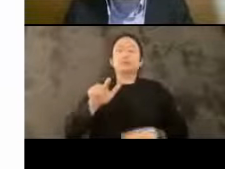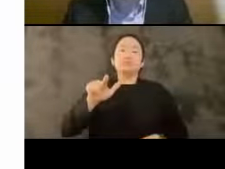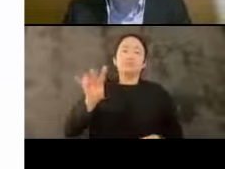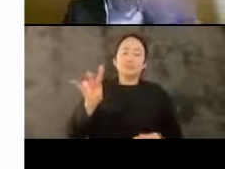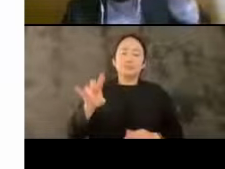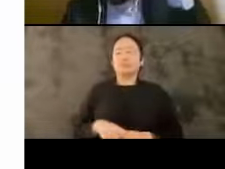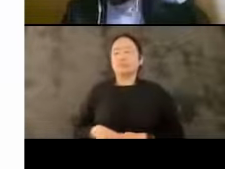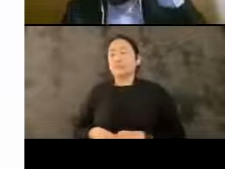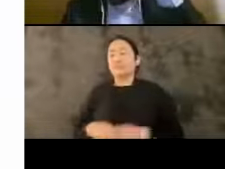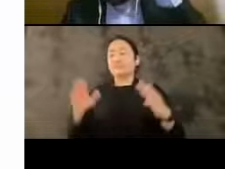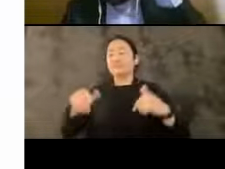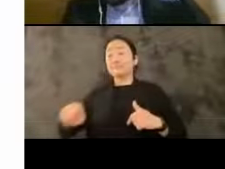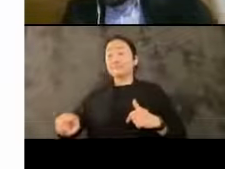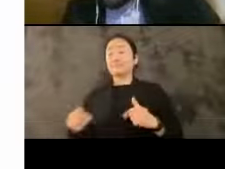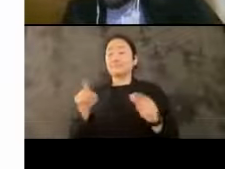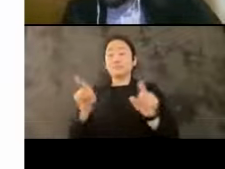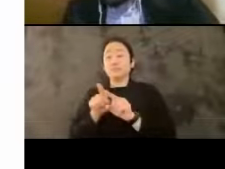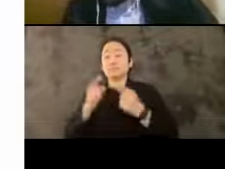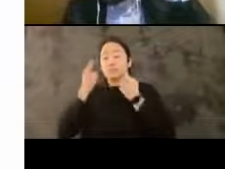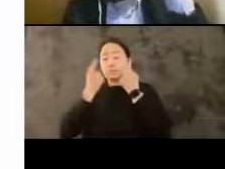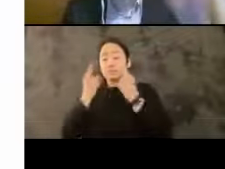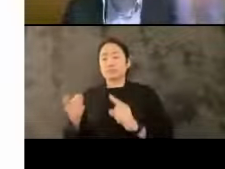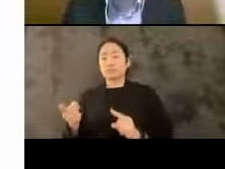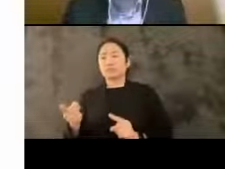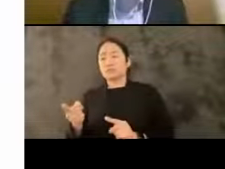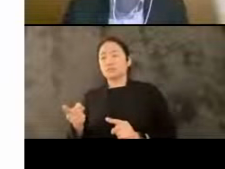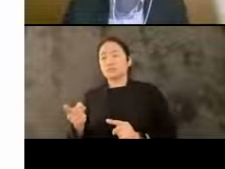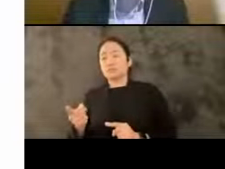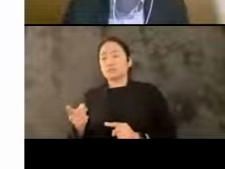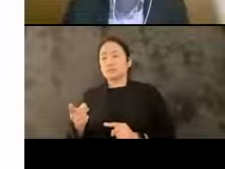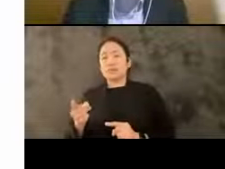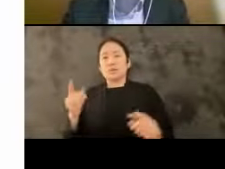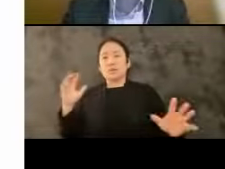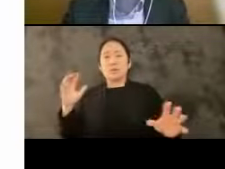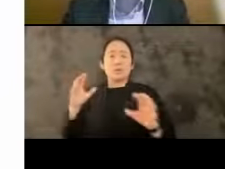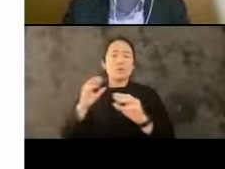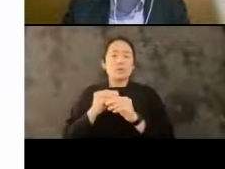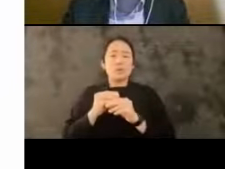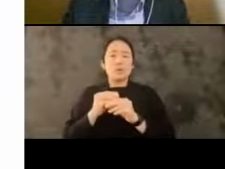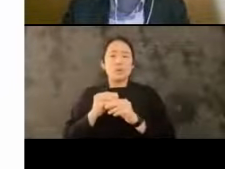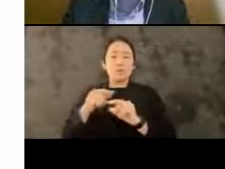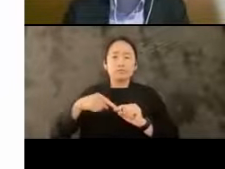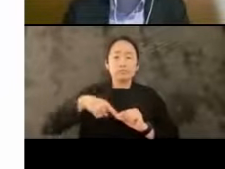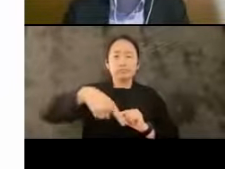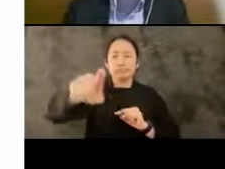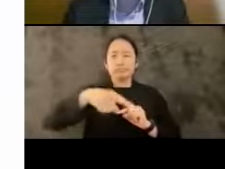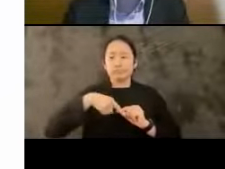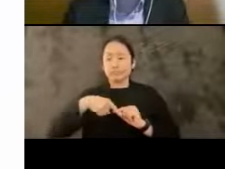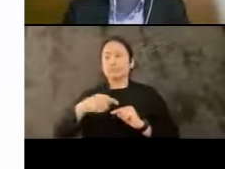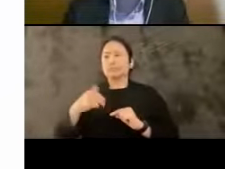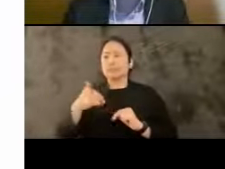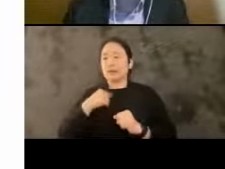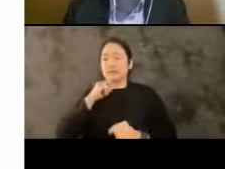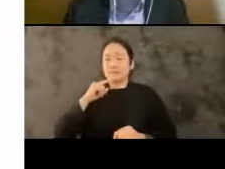this option also considered that the whole route was dedicated with a